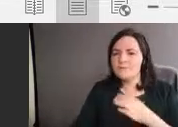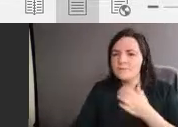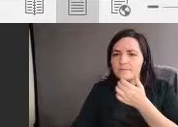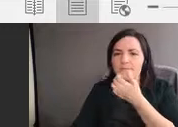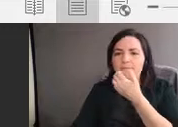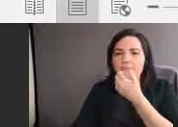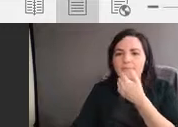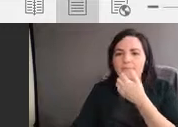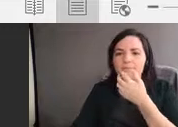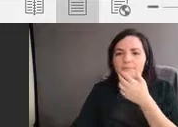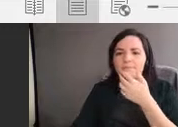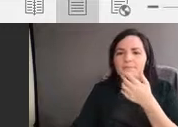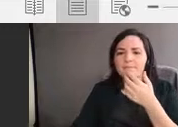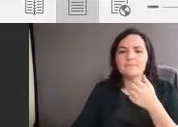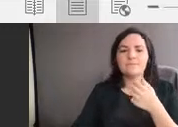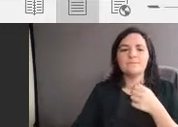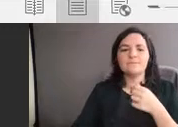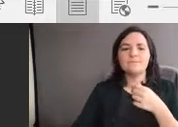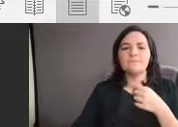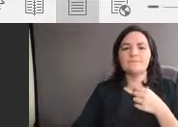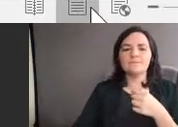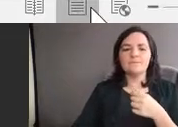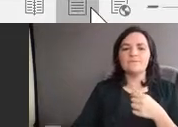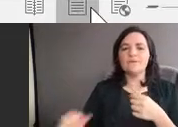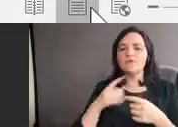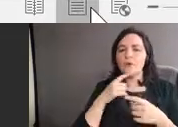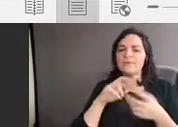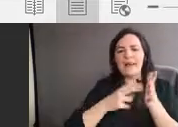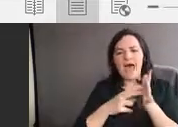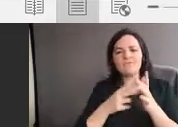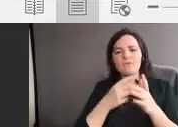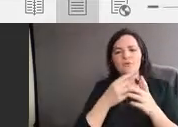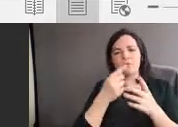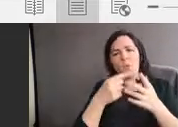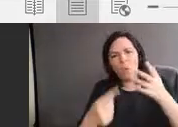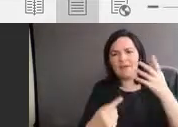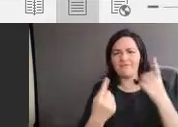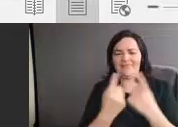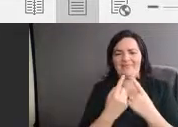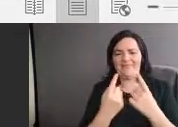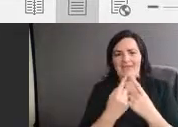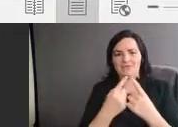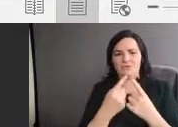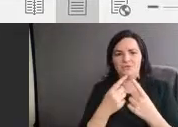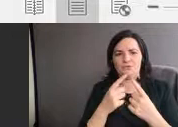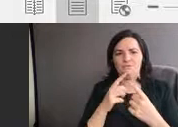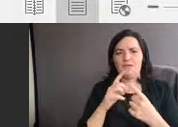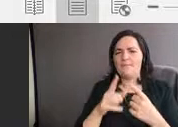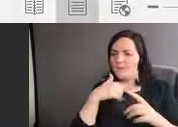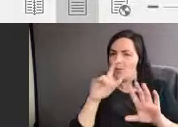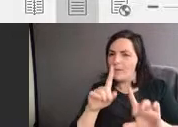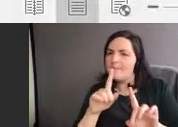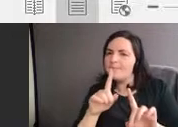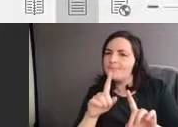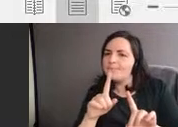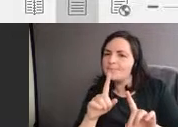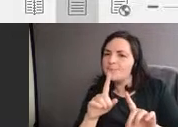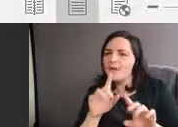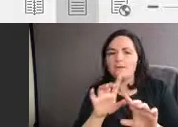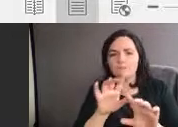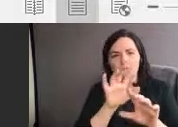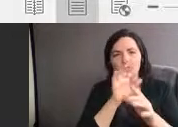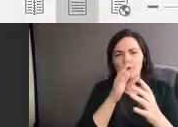supervisor will talk to you about. I'm just going to break there for a moment. I'm going to leave that opening section up there